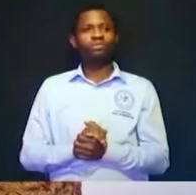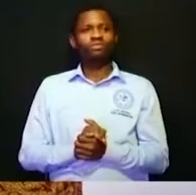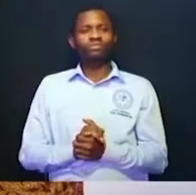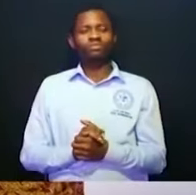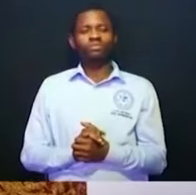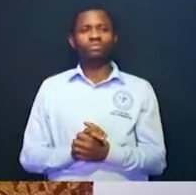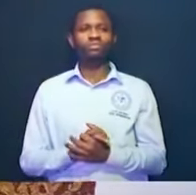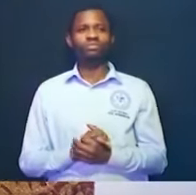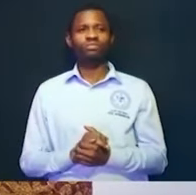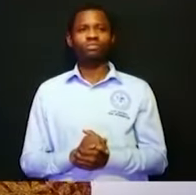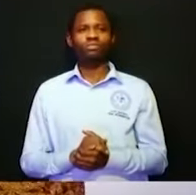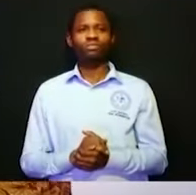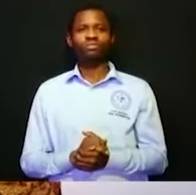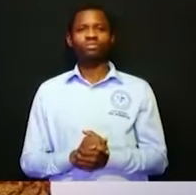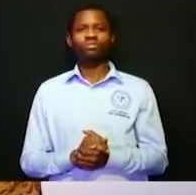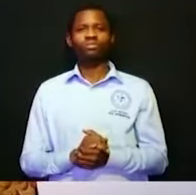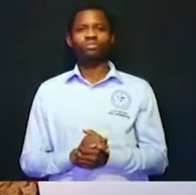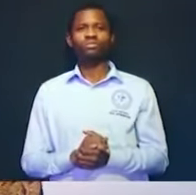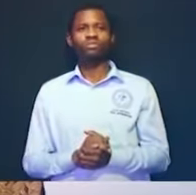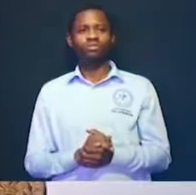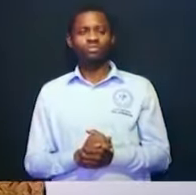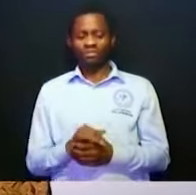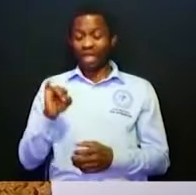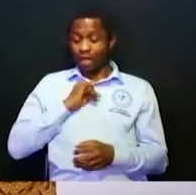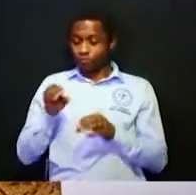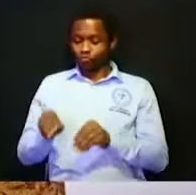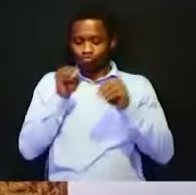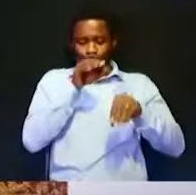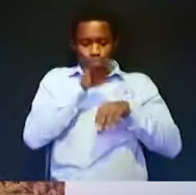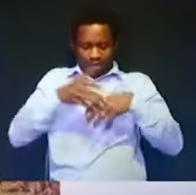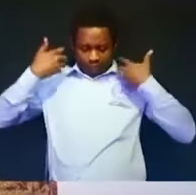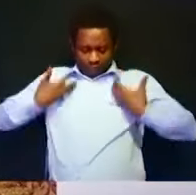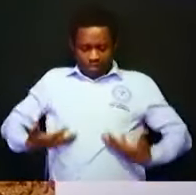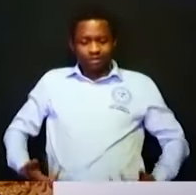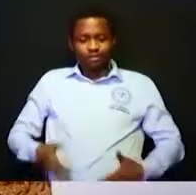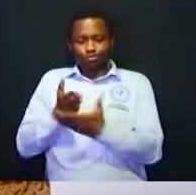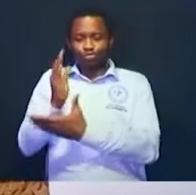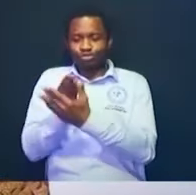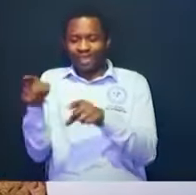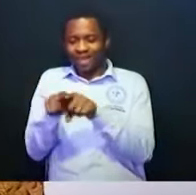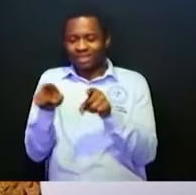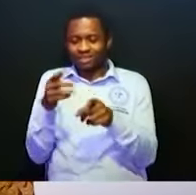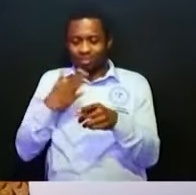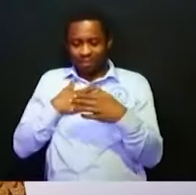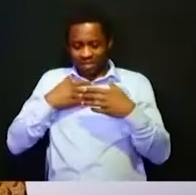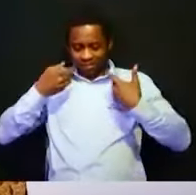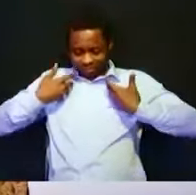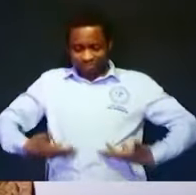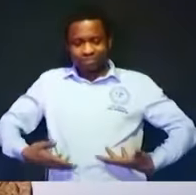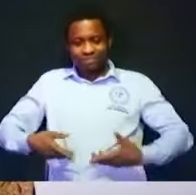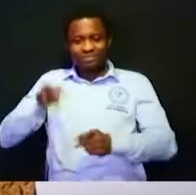nun krong, enyimu dunaheno. I put on righteousness as my clothing.